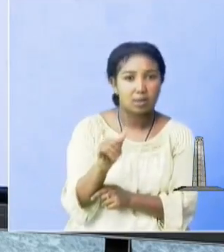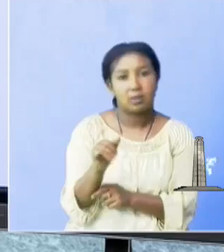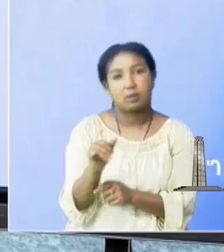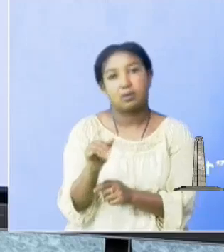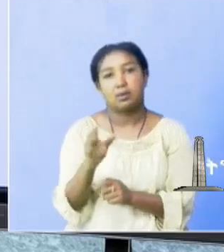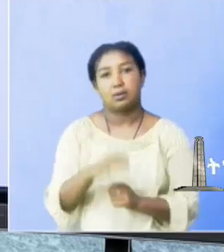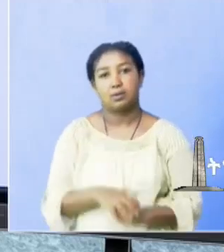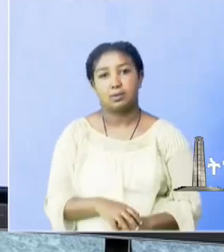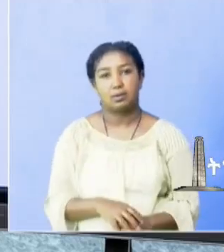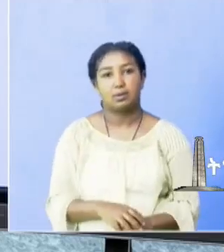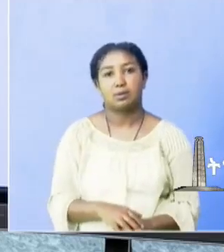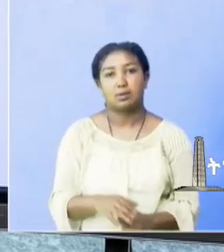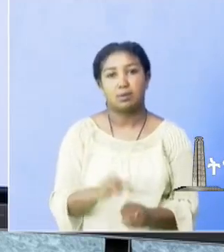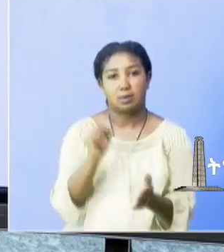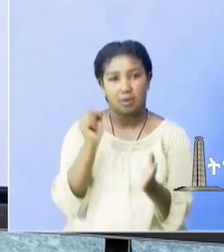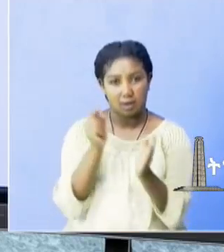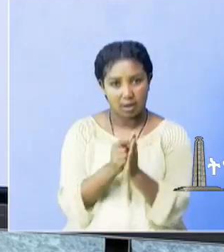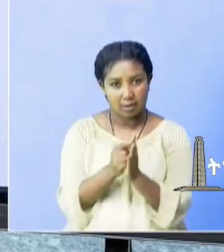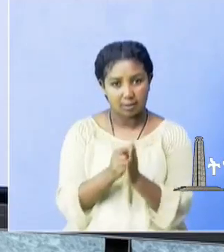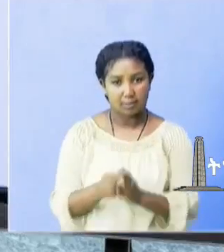word. Like